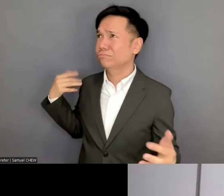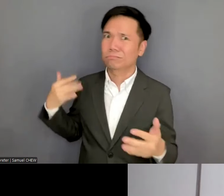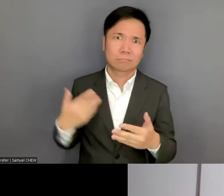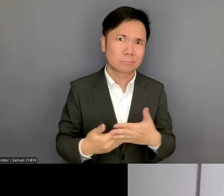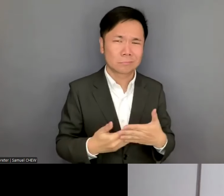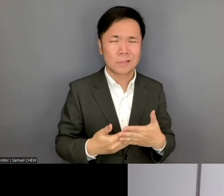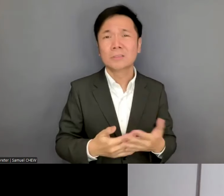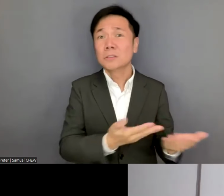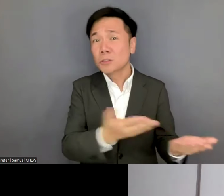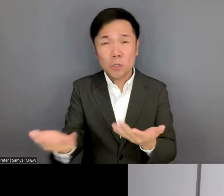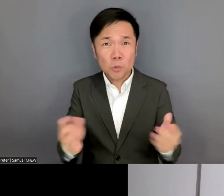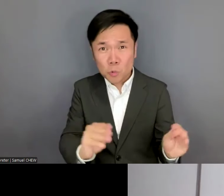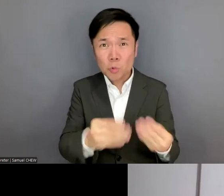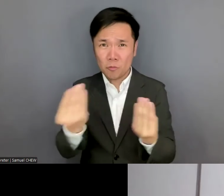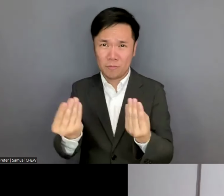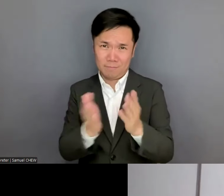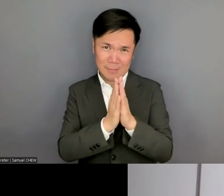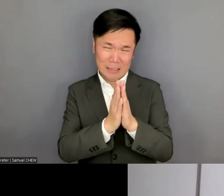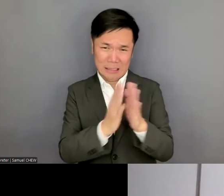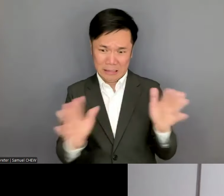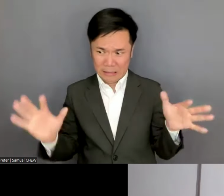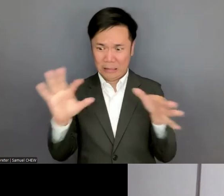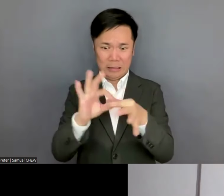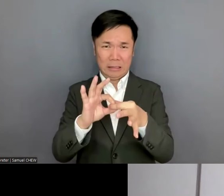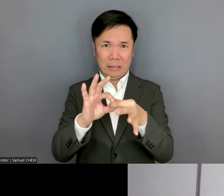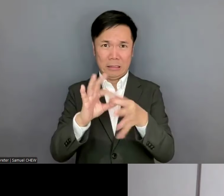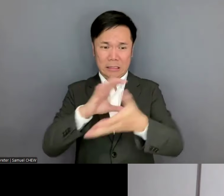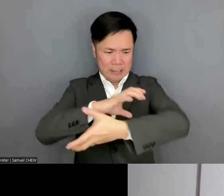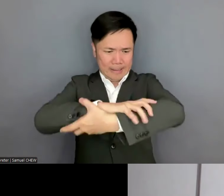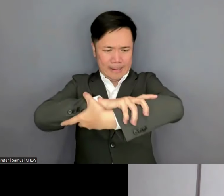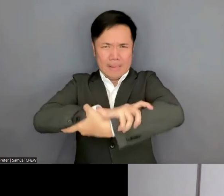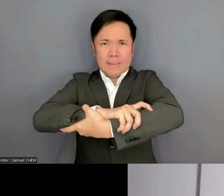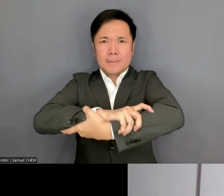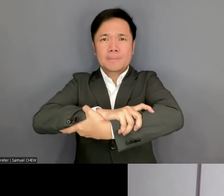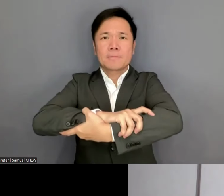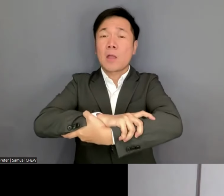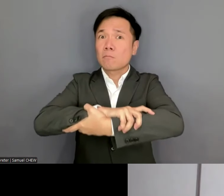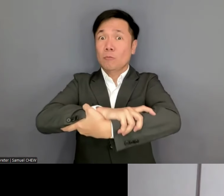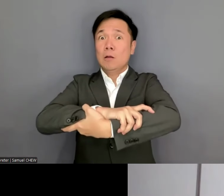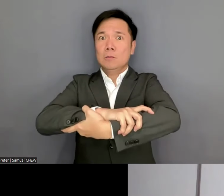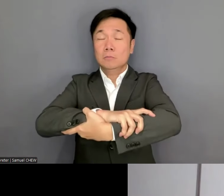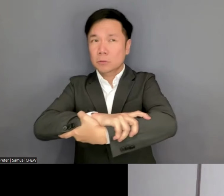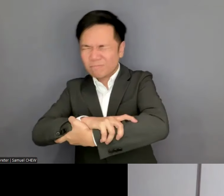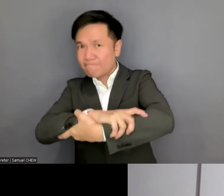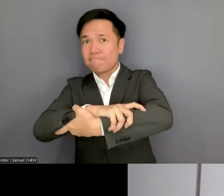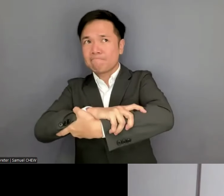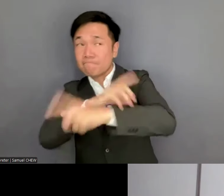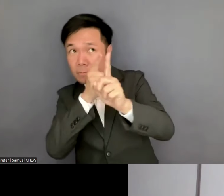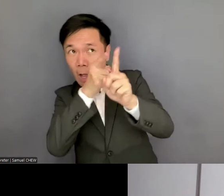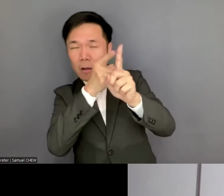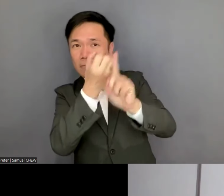together. We should be united, and in order to achieve our goals in the summit